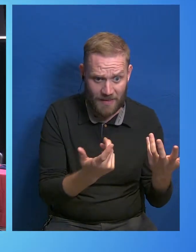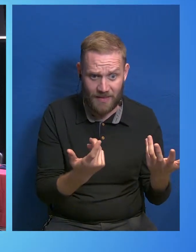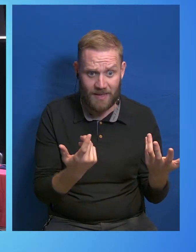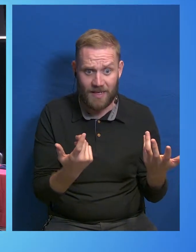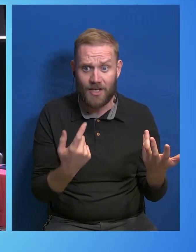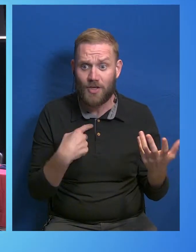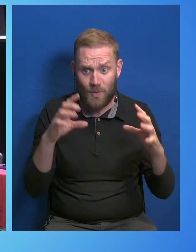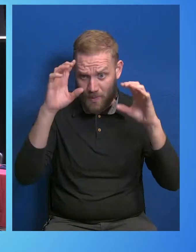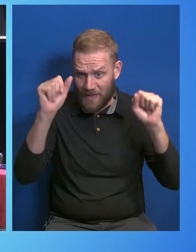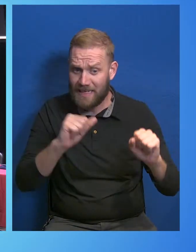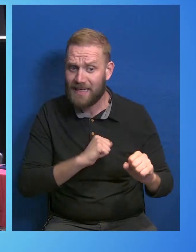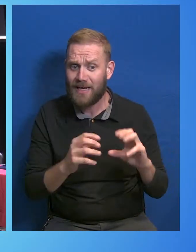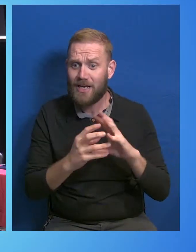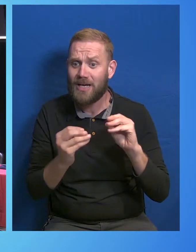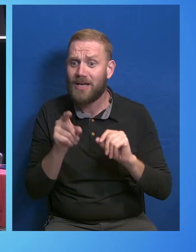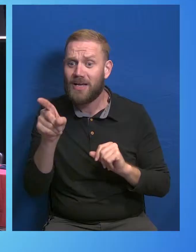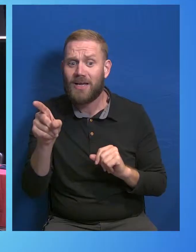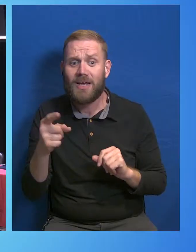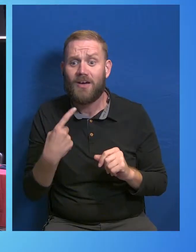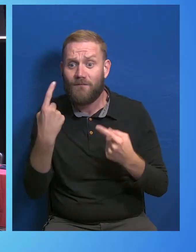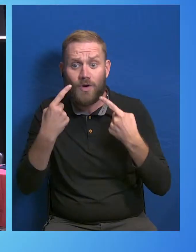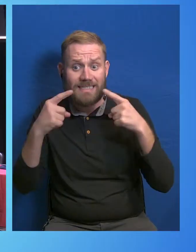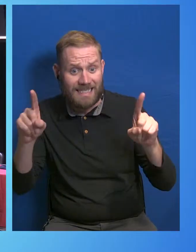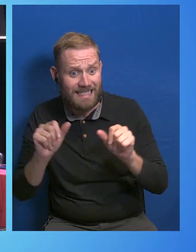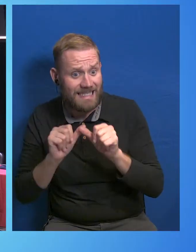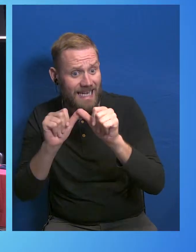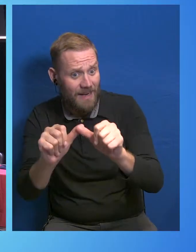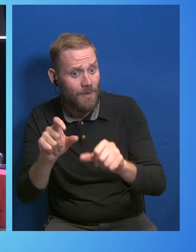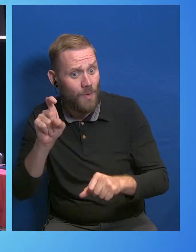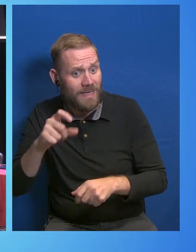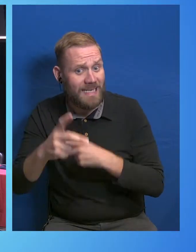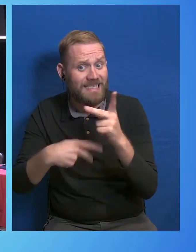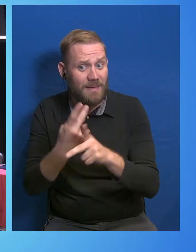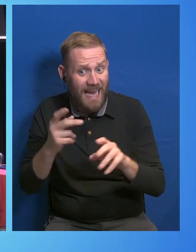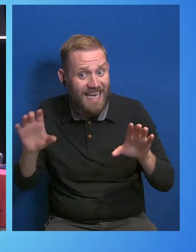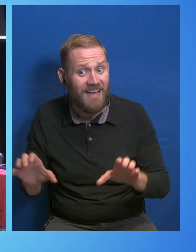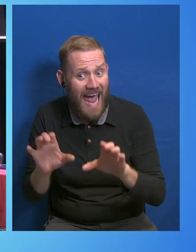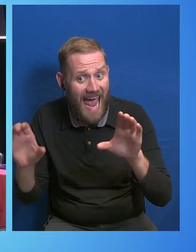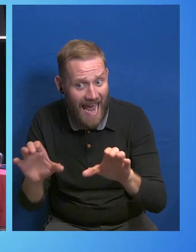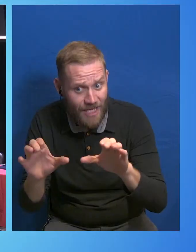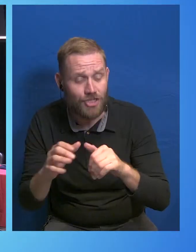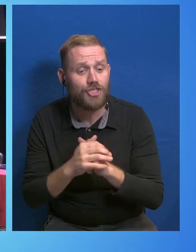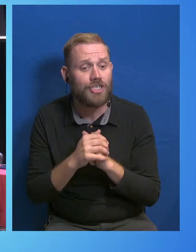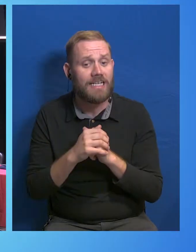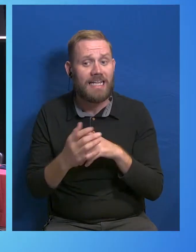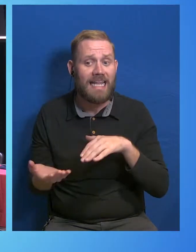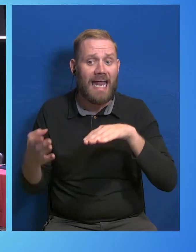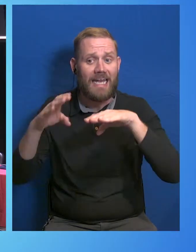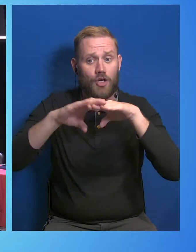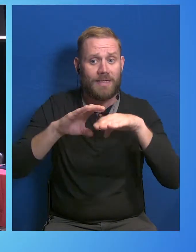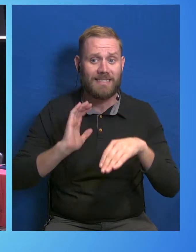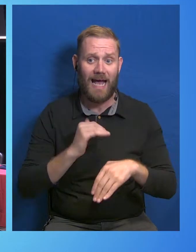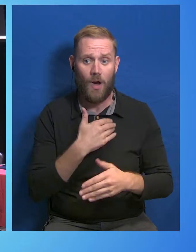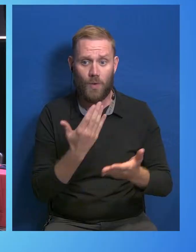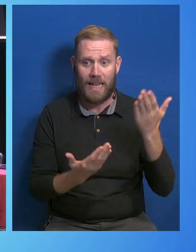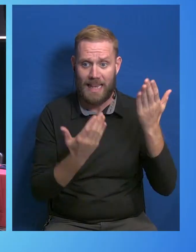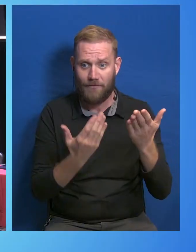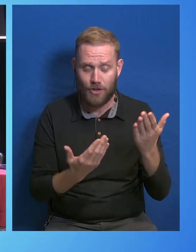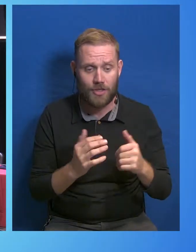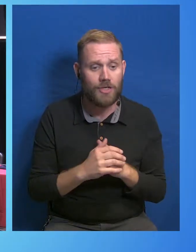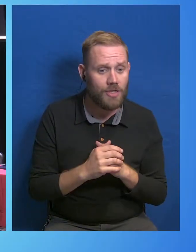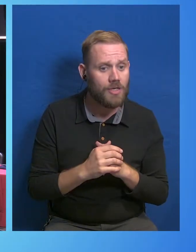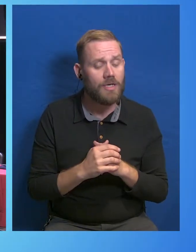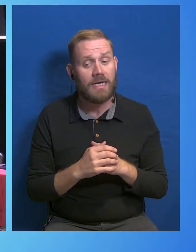Superintendent, that in order for us to be sustainable, we got to have some actions that increase our level of services to students, whether they're